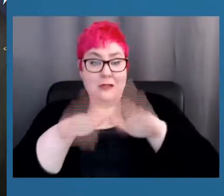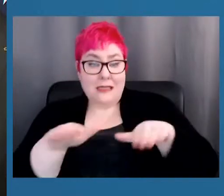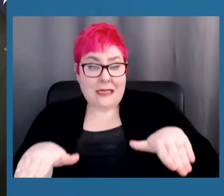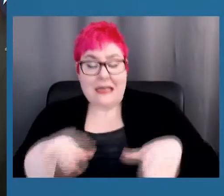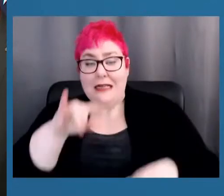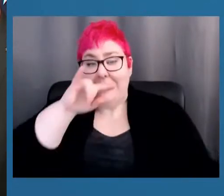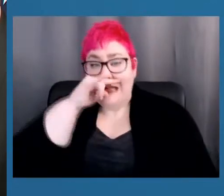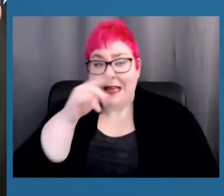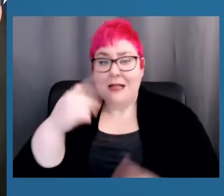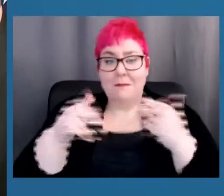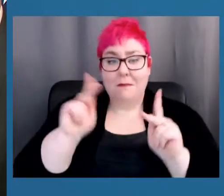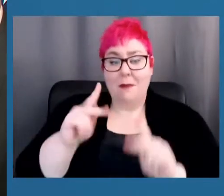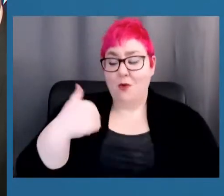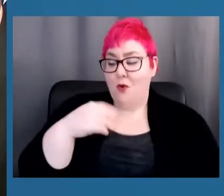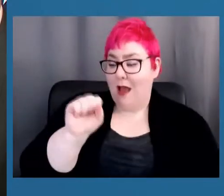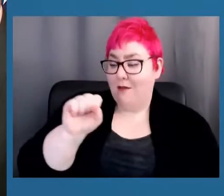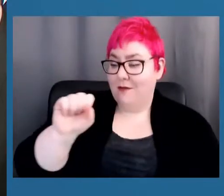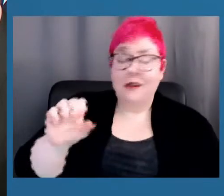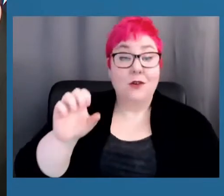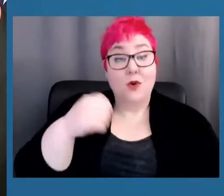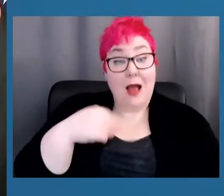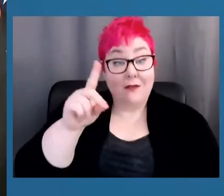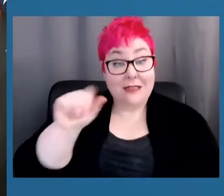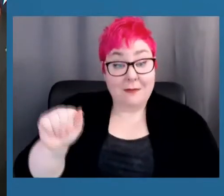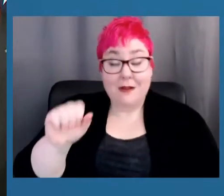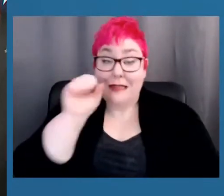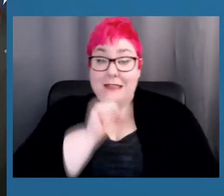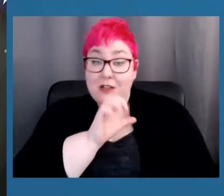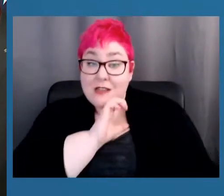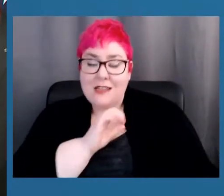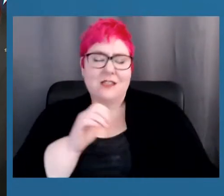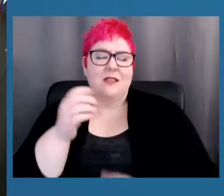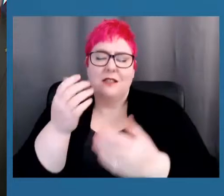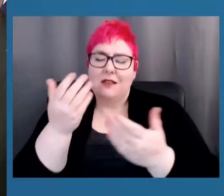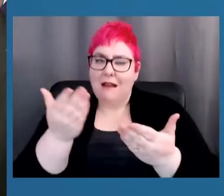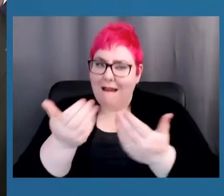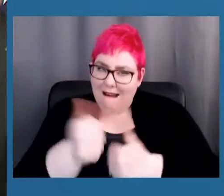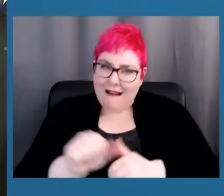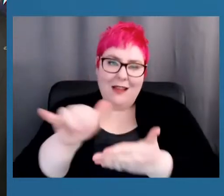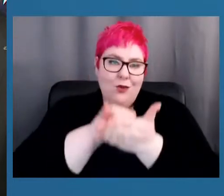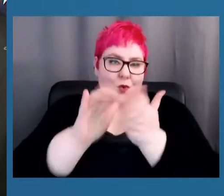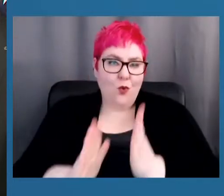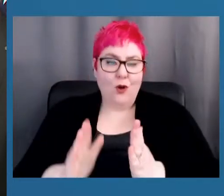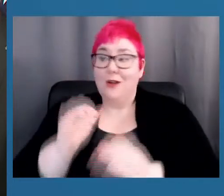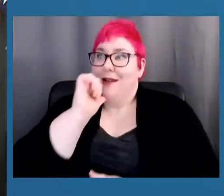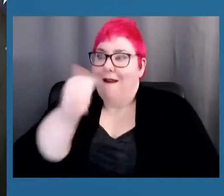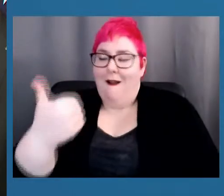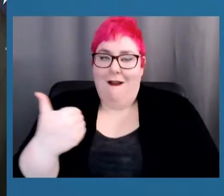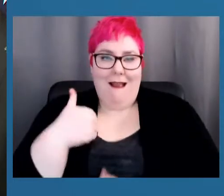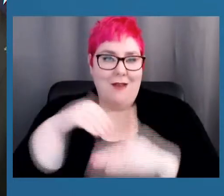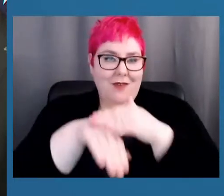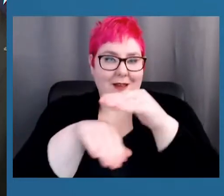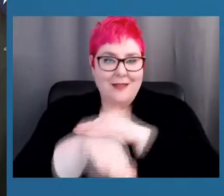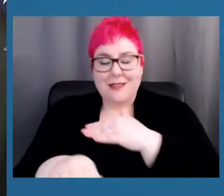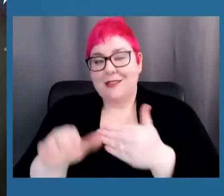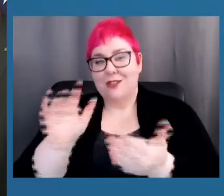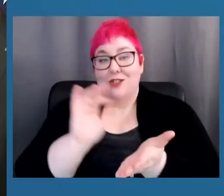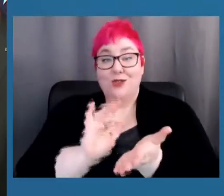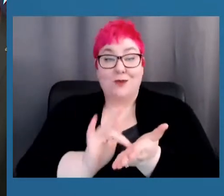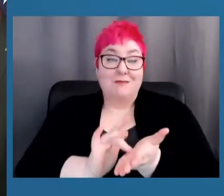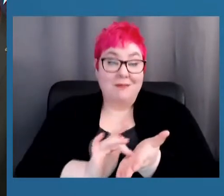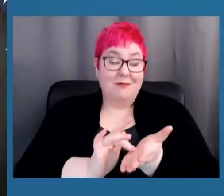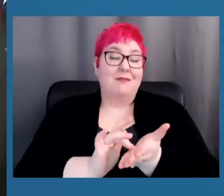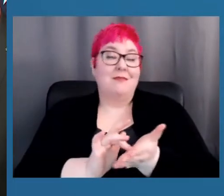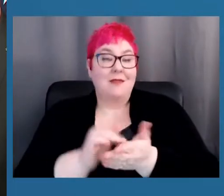and vulnerable New Yorkers go without the health care that they require. This is especially true for those with